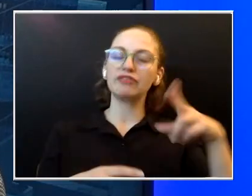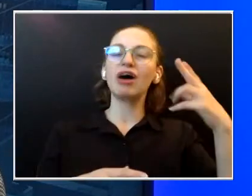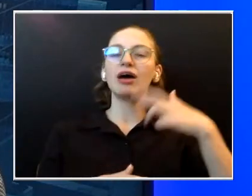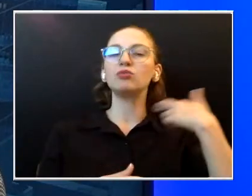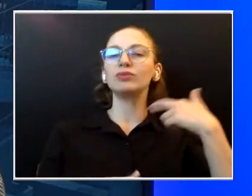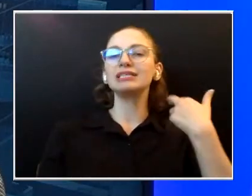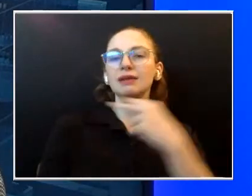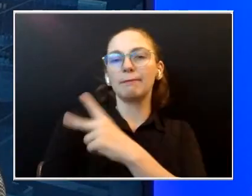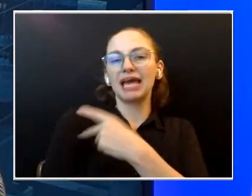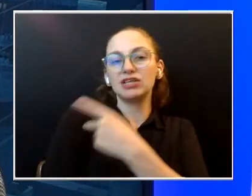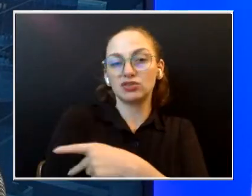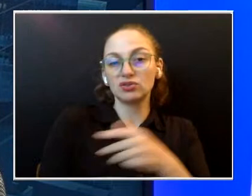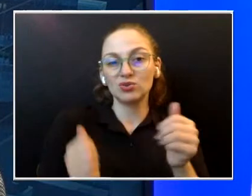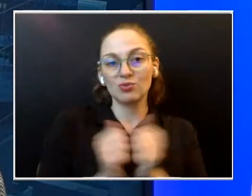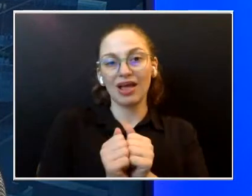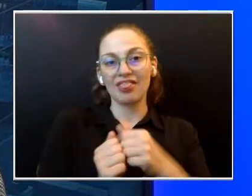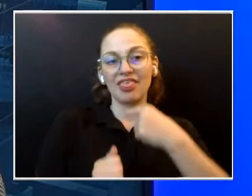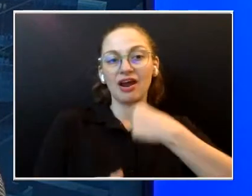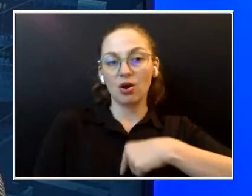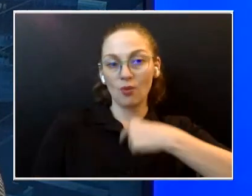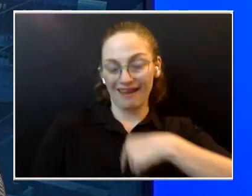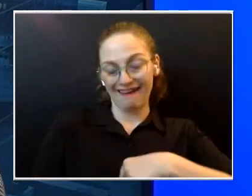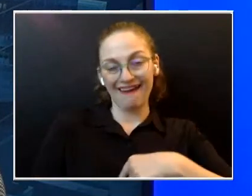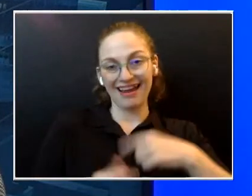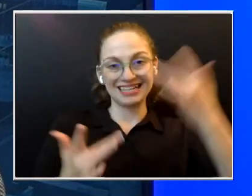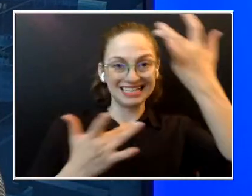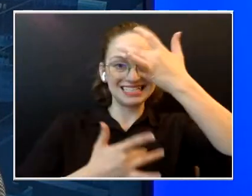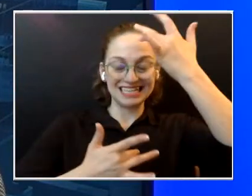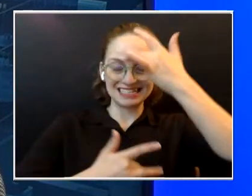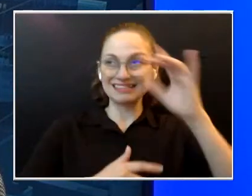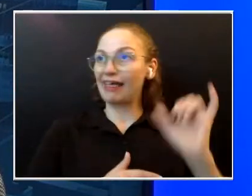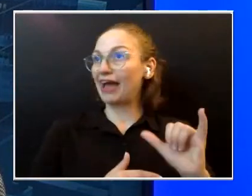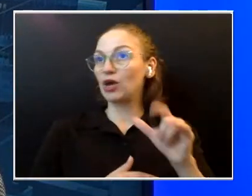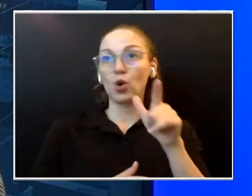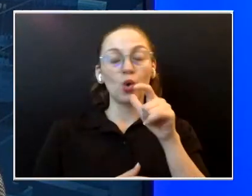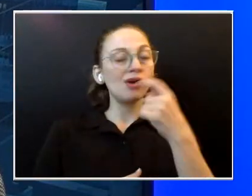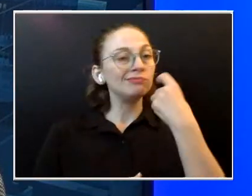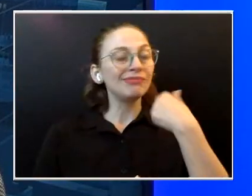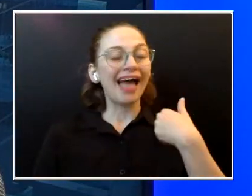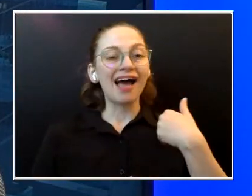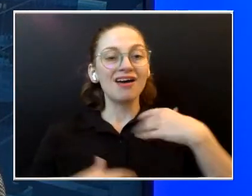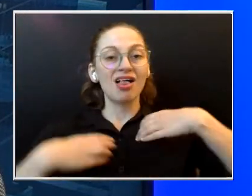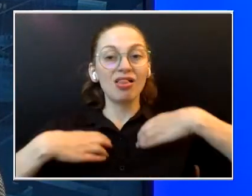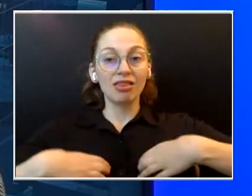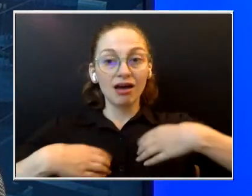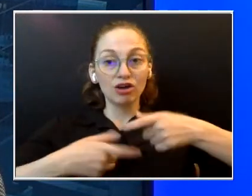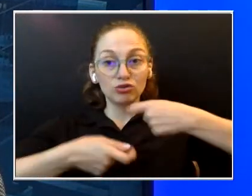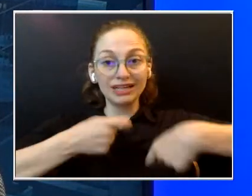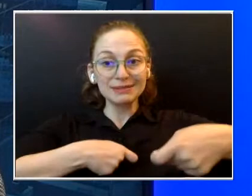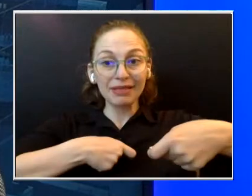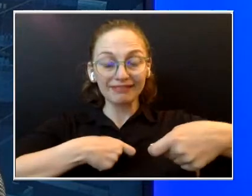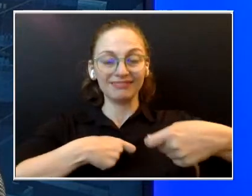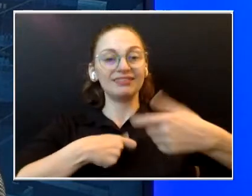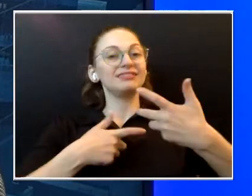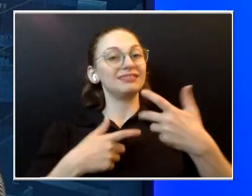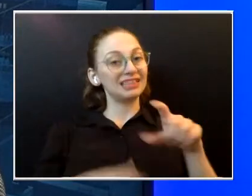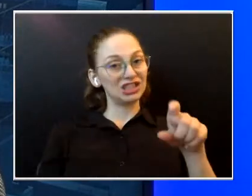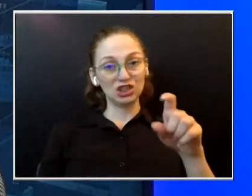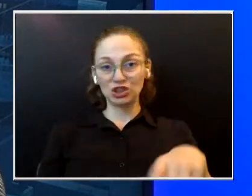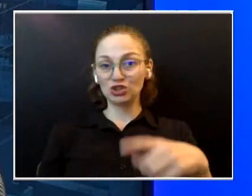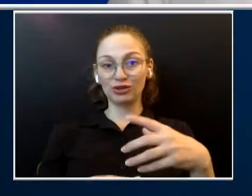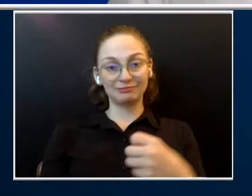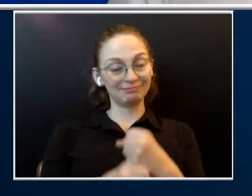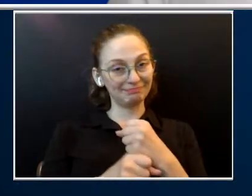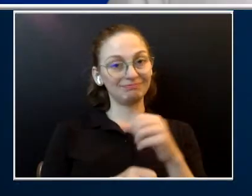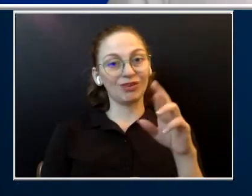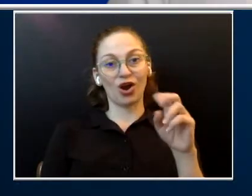problem, like my lung transplant population. And so I would like to see that, but so far we're only seeing it, Hawk, in those over 60. Yeah,